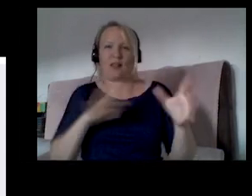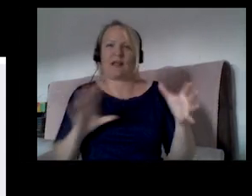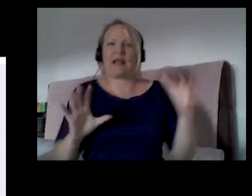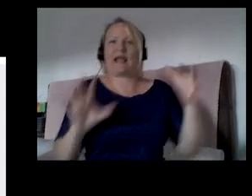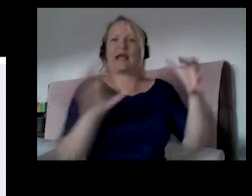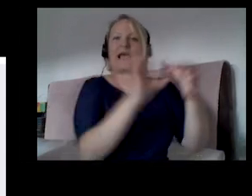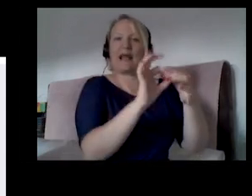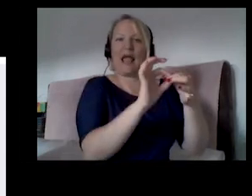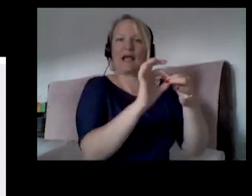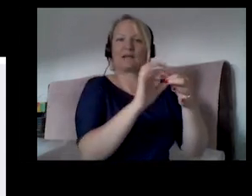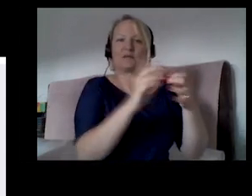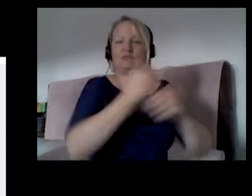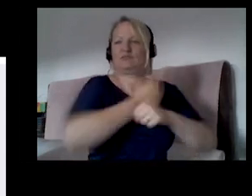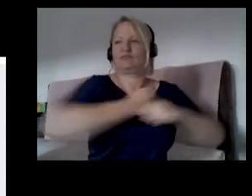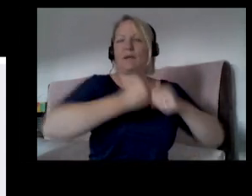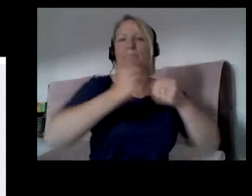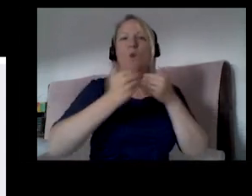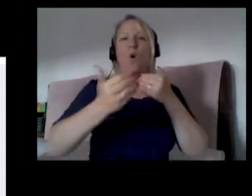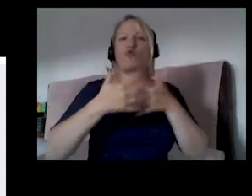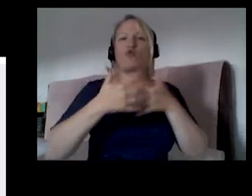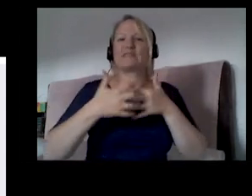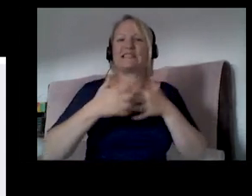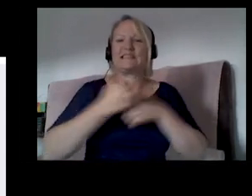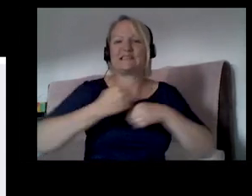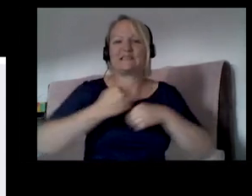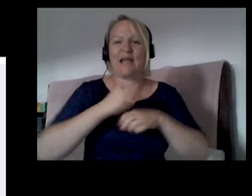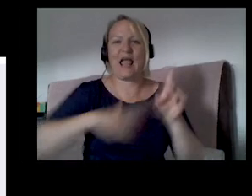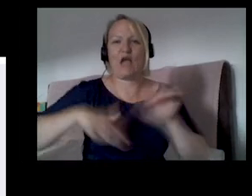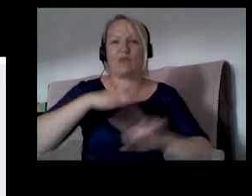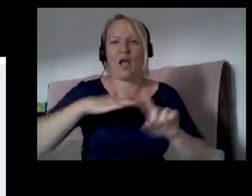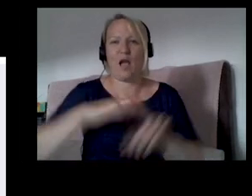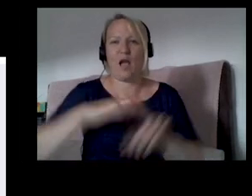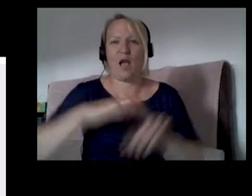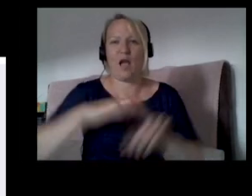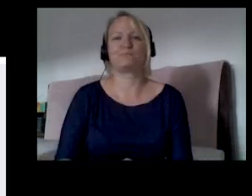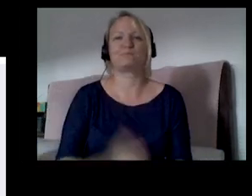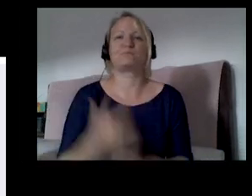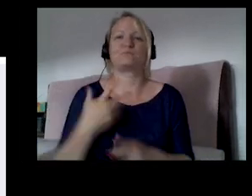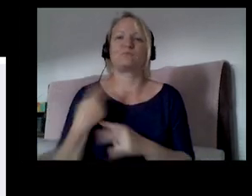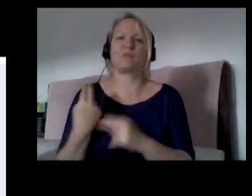additional sections to create routes that loop around and connect people to green spaces.